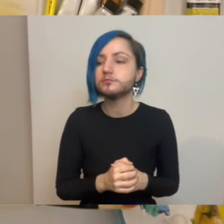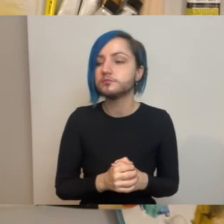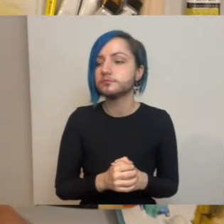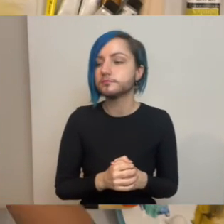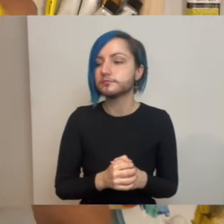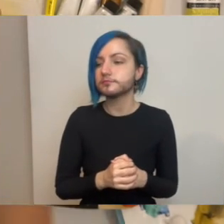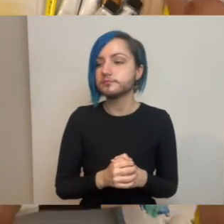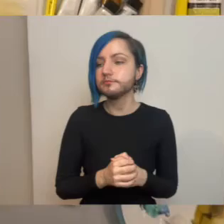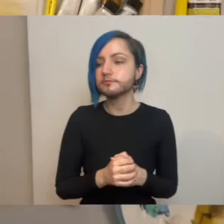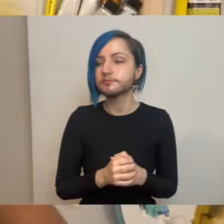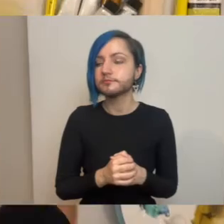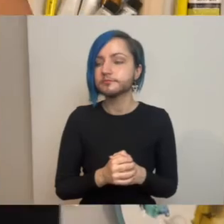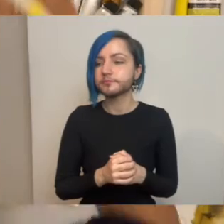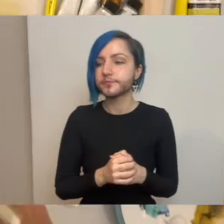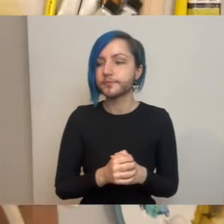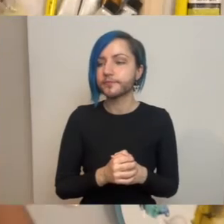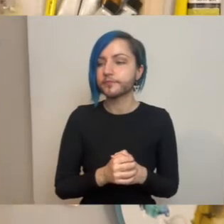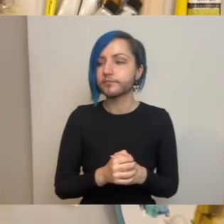chatter.